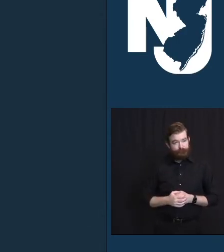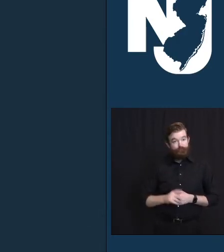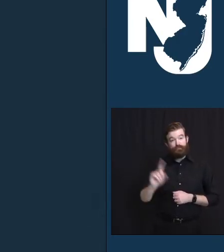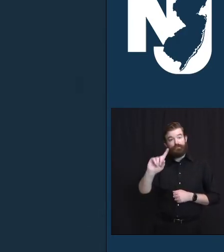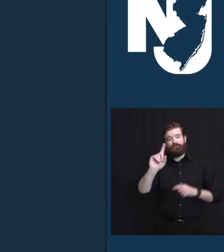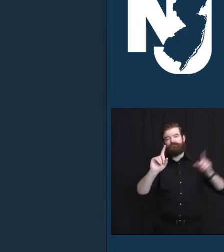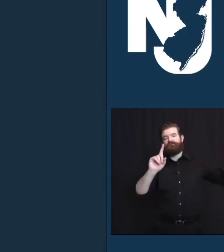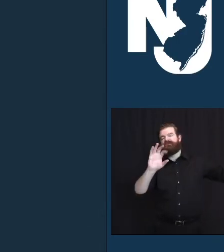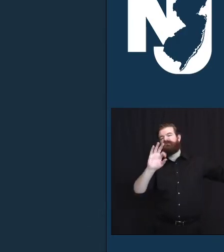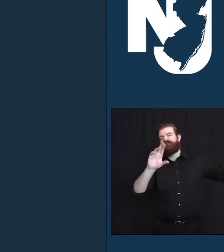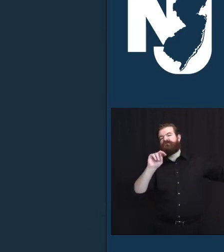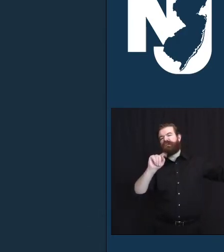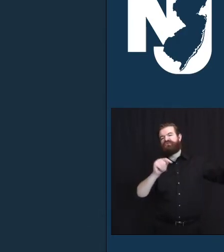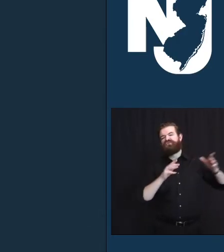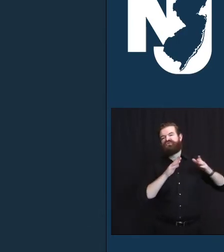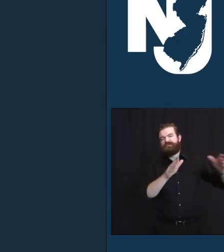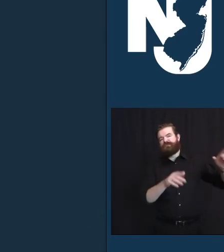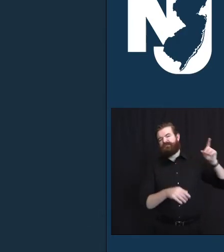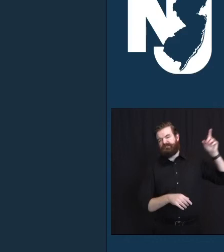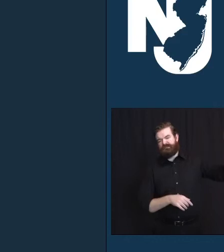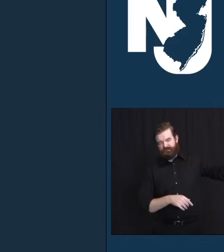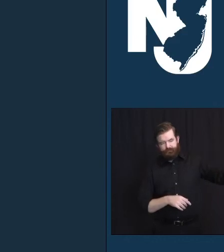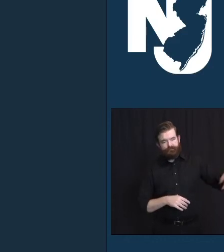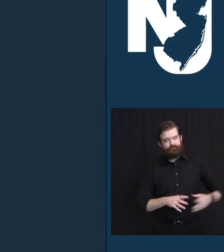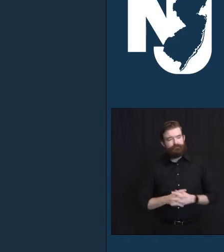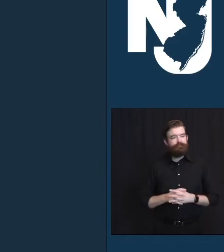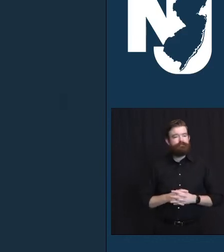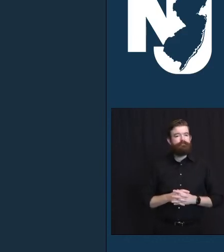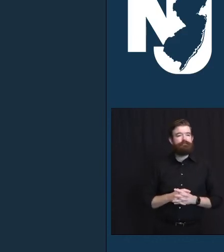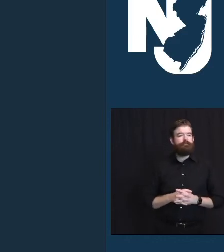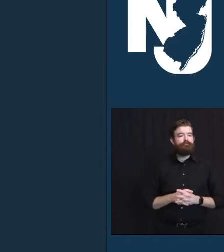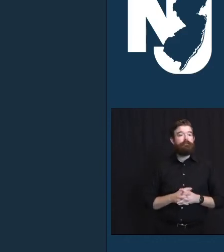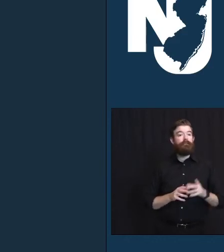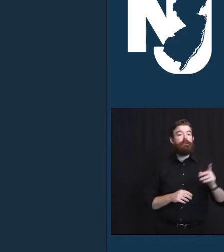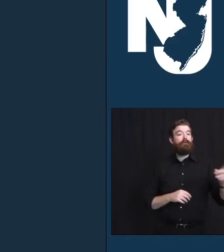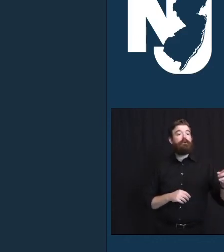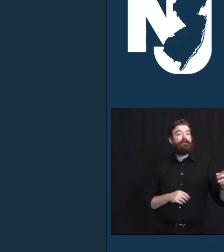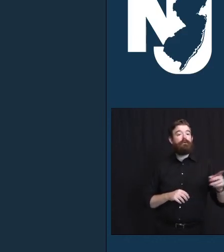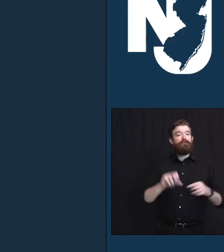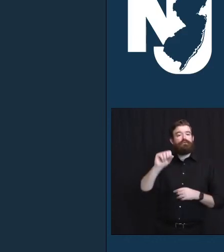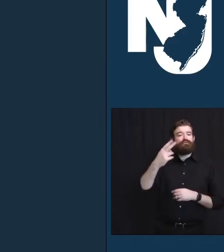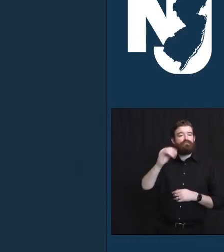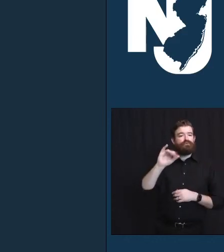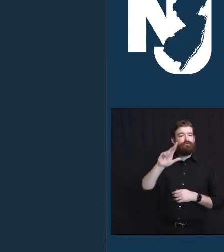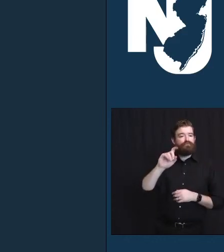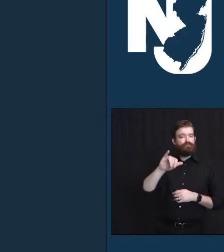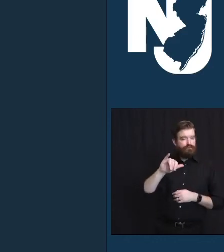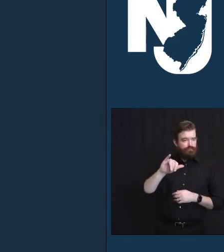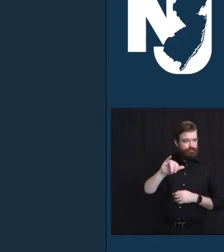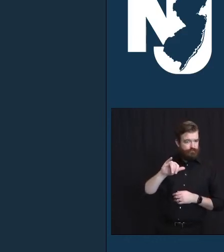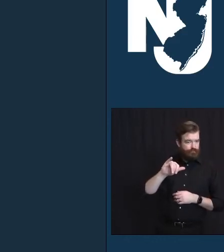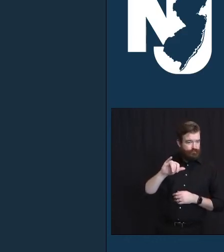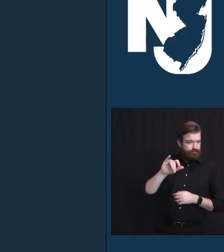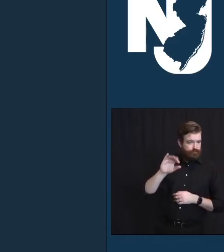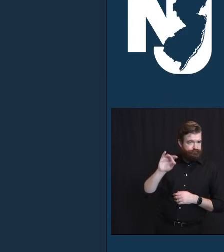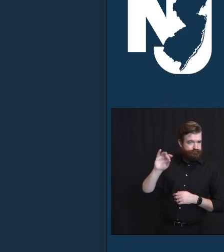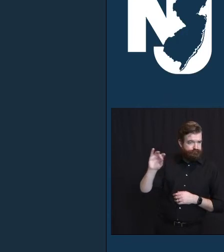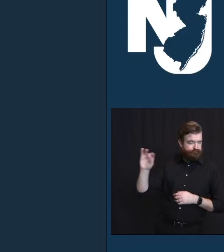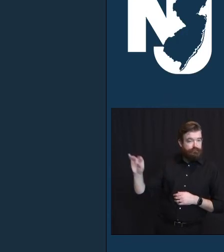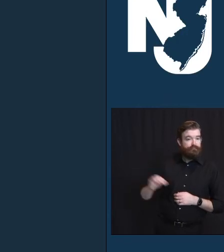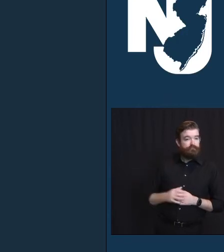Grant, the Teaneck-based talent agent who gave some of New Jersey's most famous names their start in entertainment. The list is long,